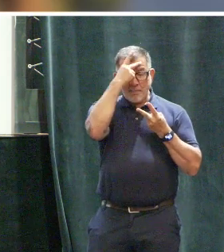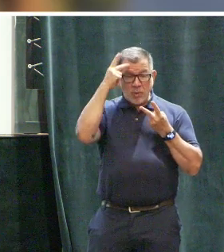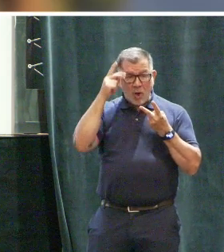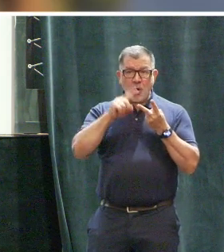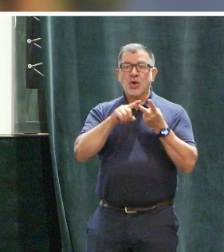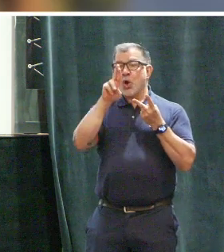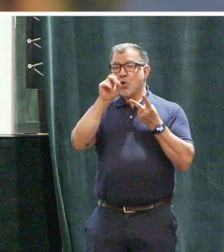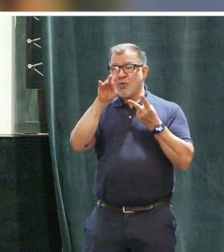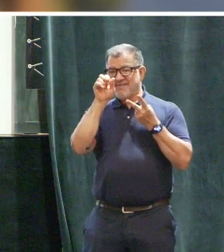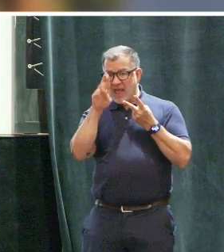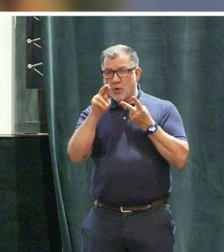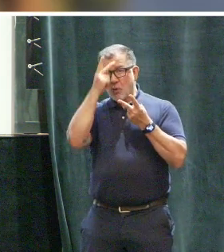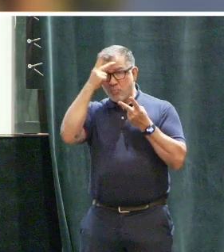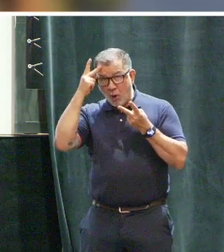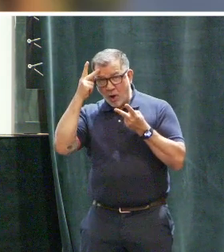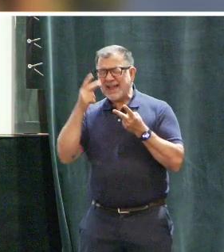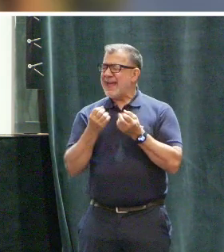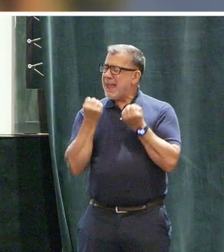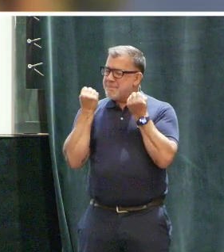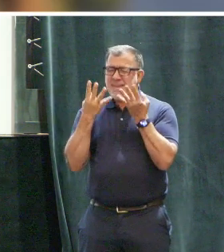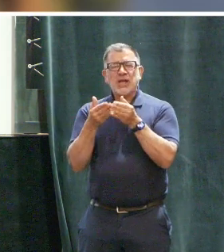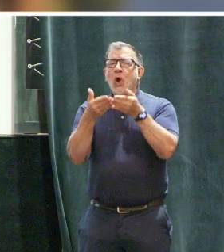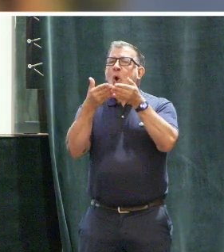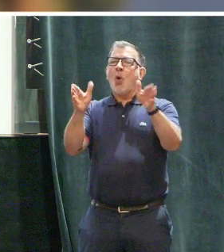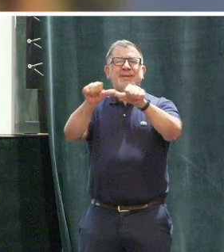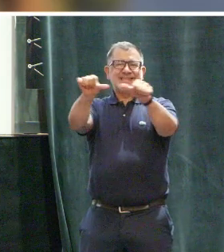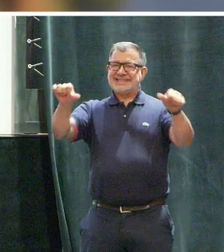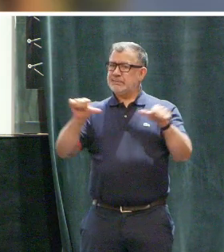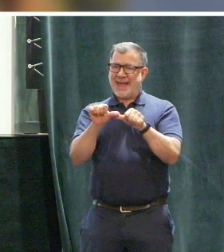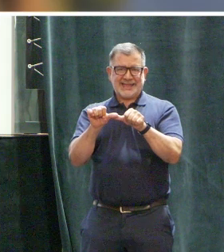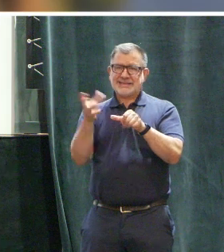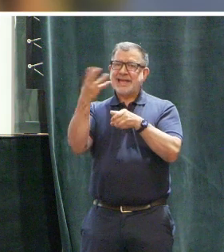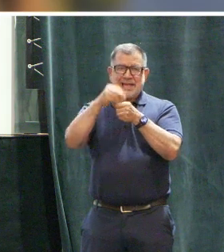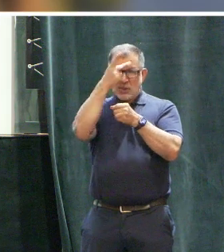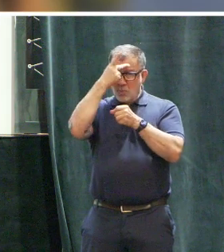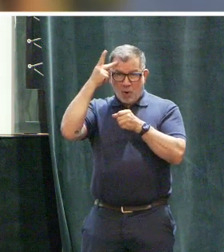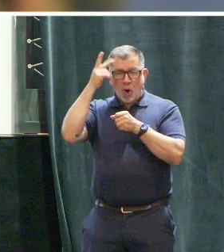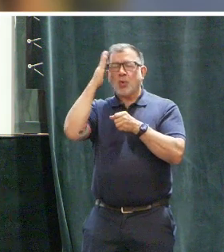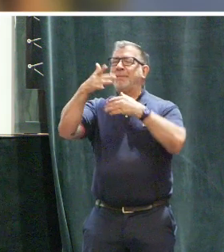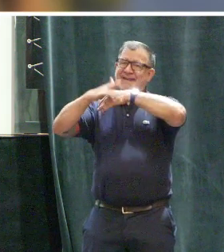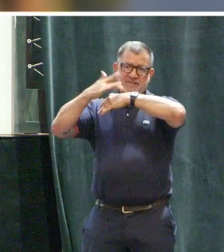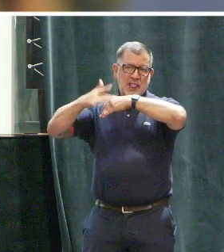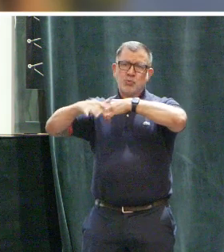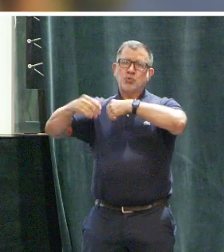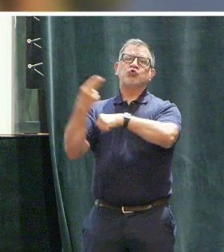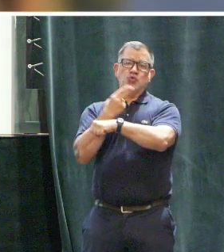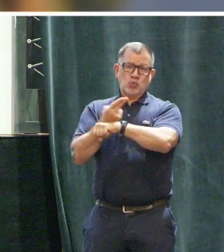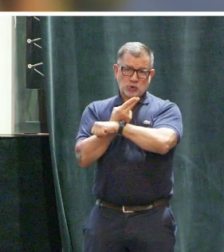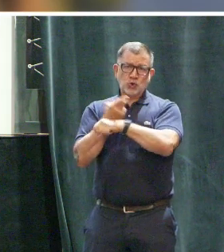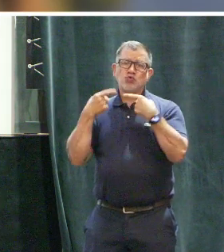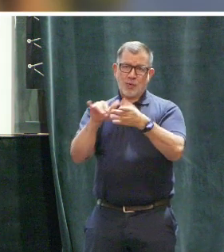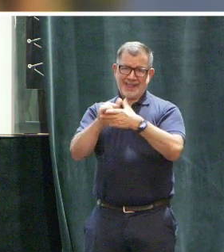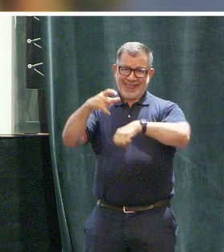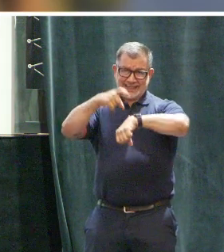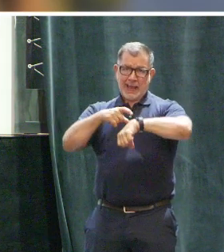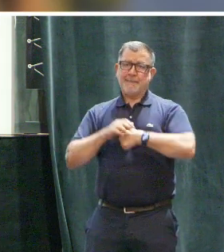open spaces and parks that will be accessible both within Battery Park City and in areas adjacent to Battery Park City.